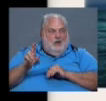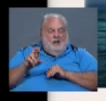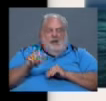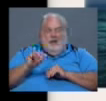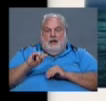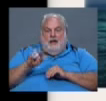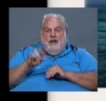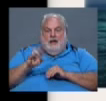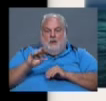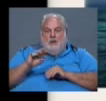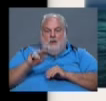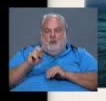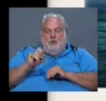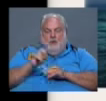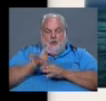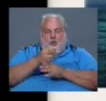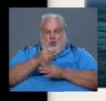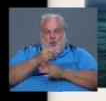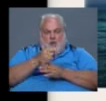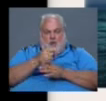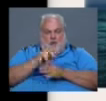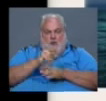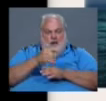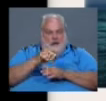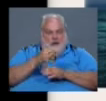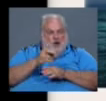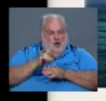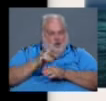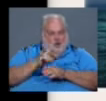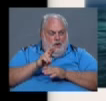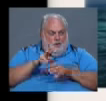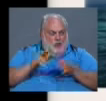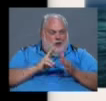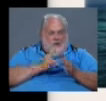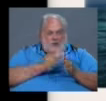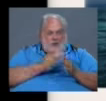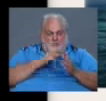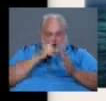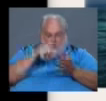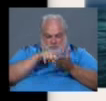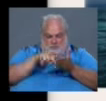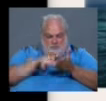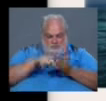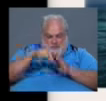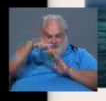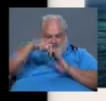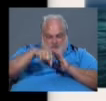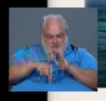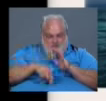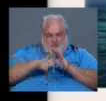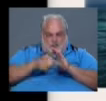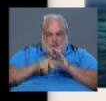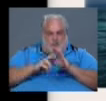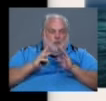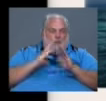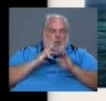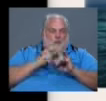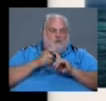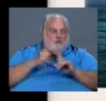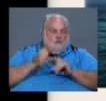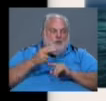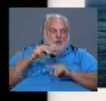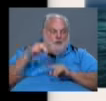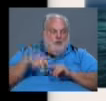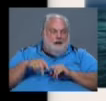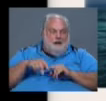also has a dipping sonar capability to allow us to put a sensor in the water remotely from the ship and